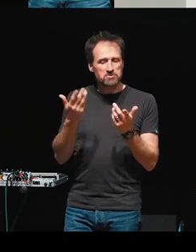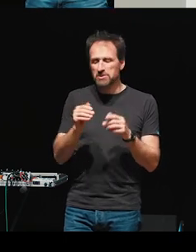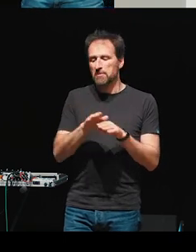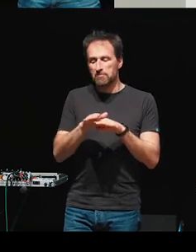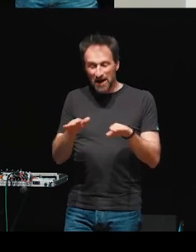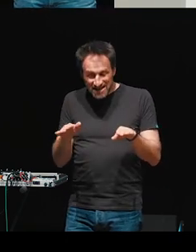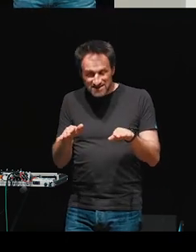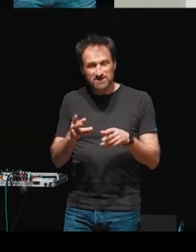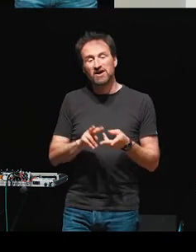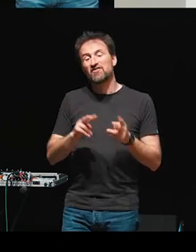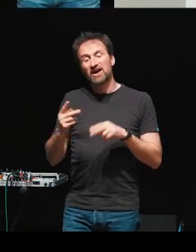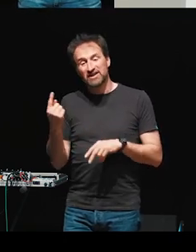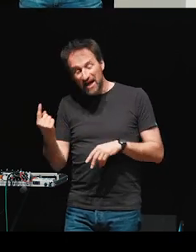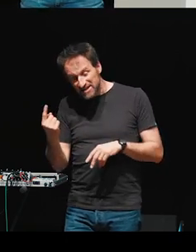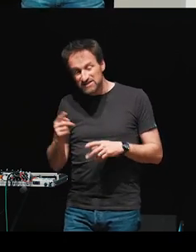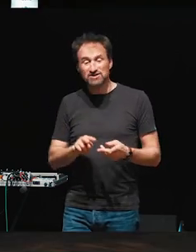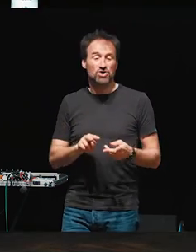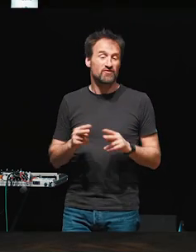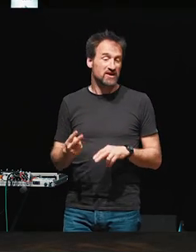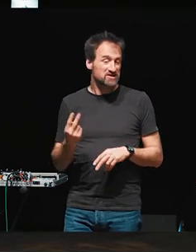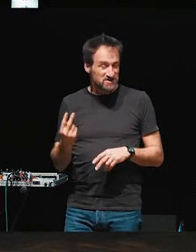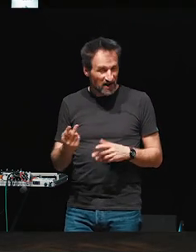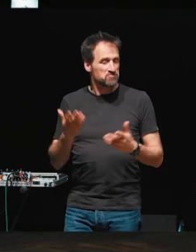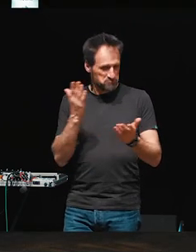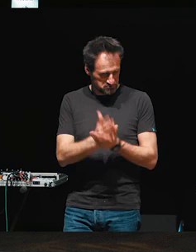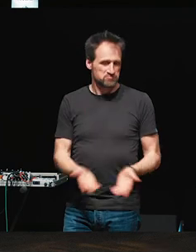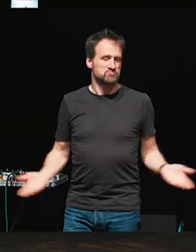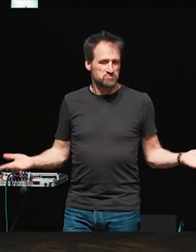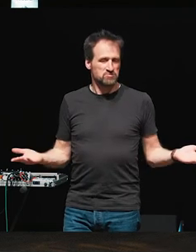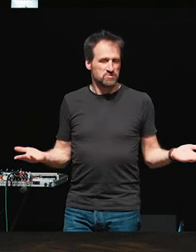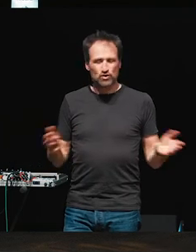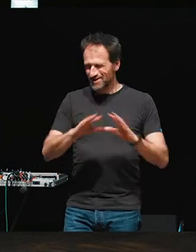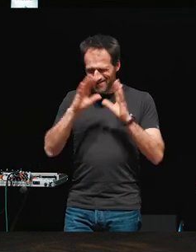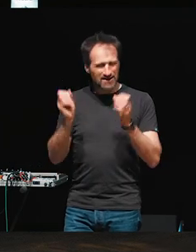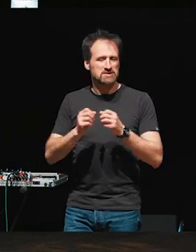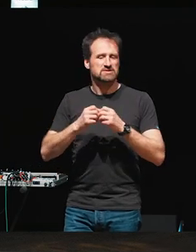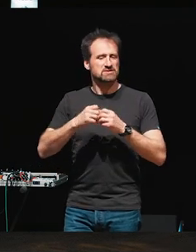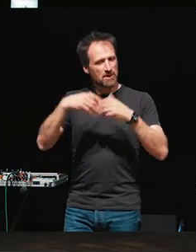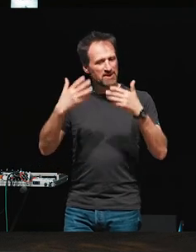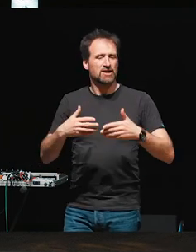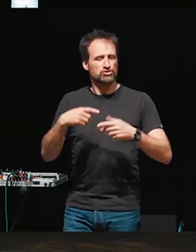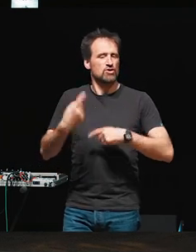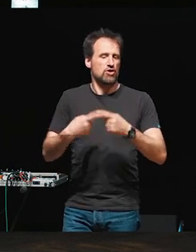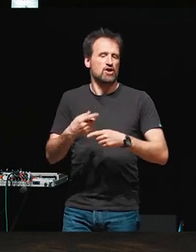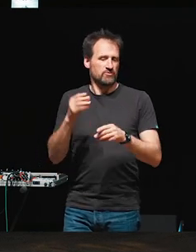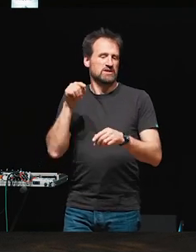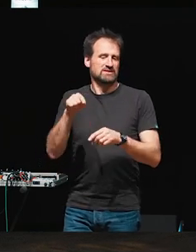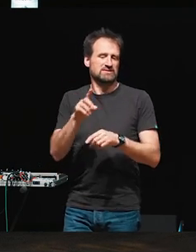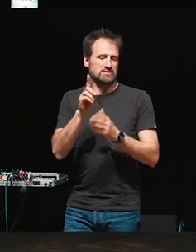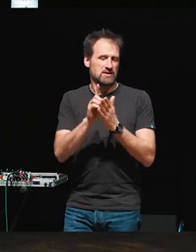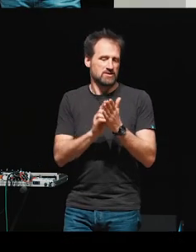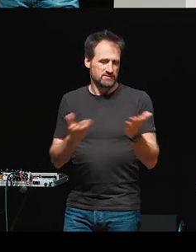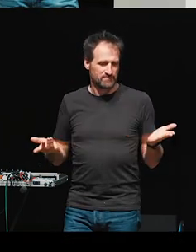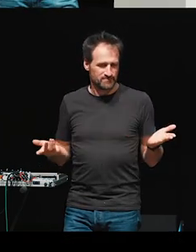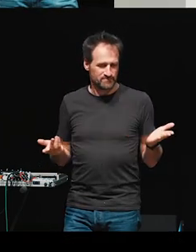the user could be in variant, and that's it. And the entire application runs with this data. So there are two APIs here.